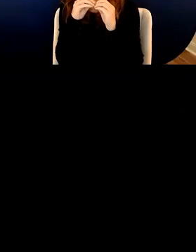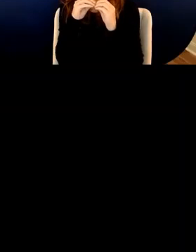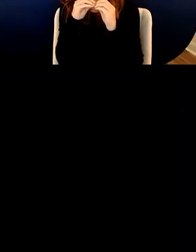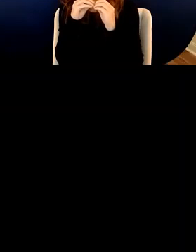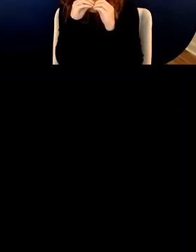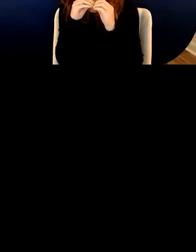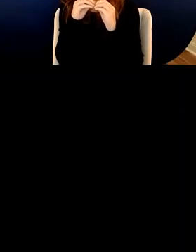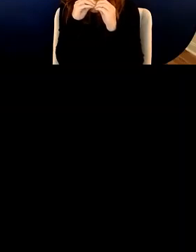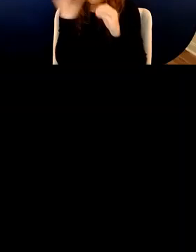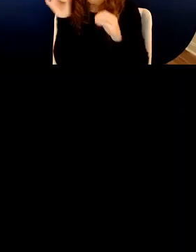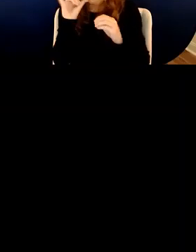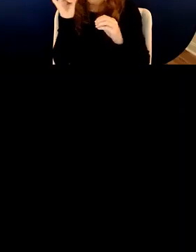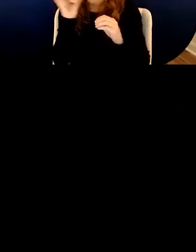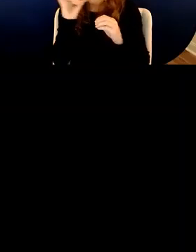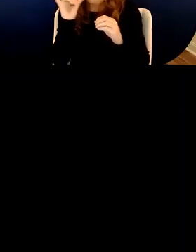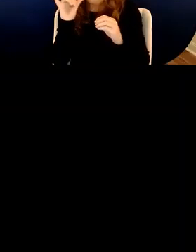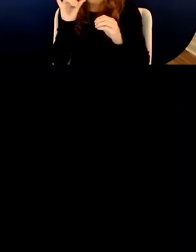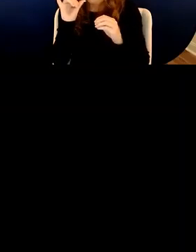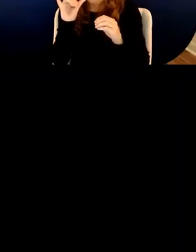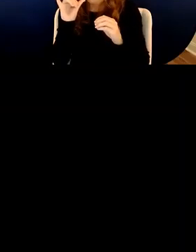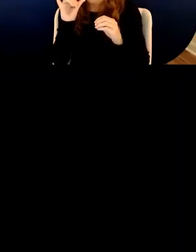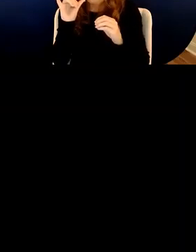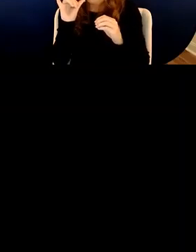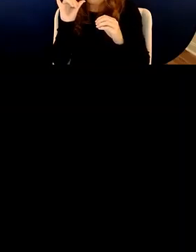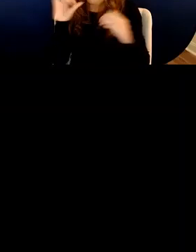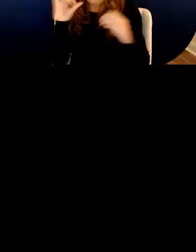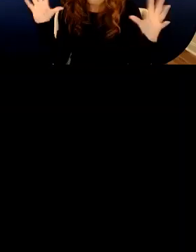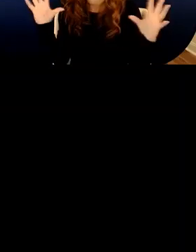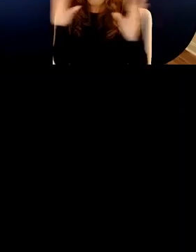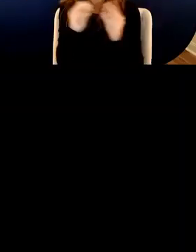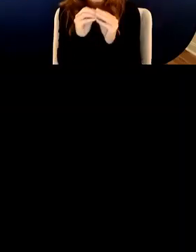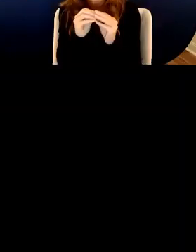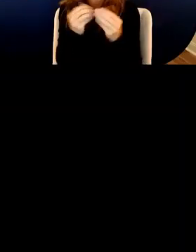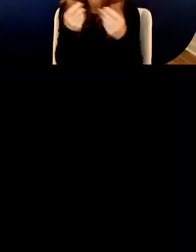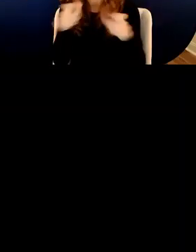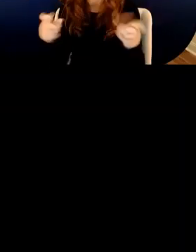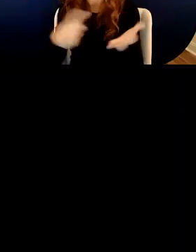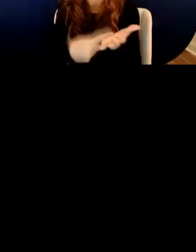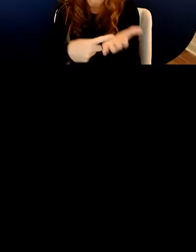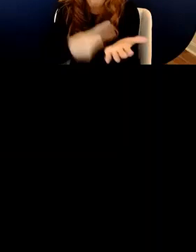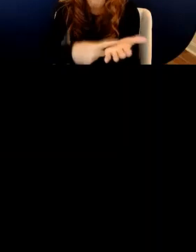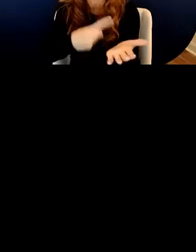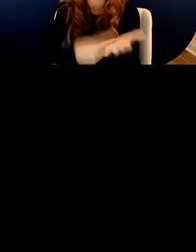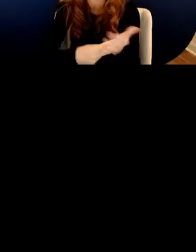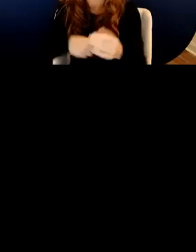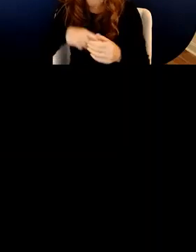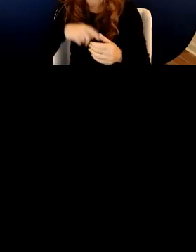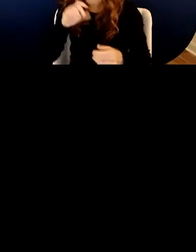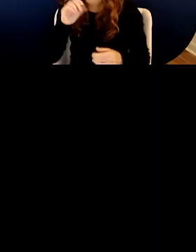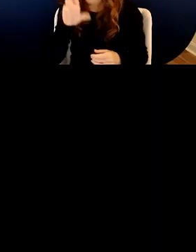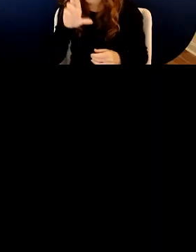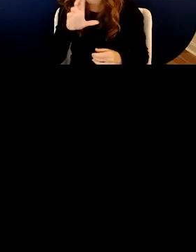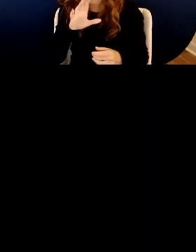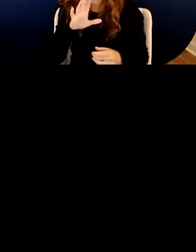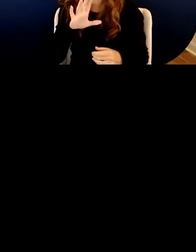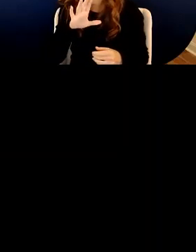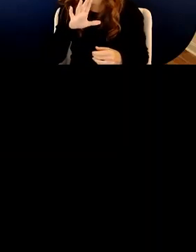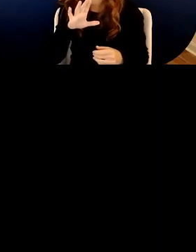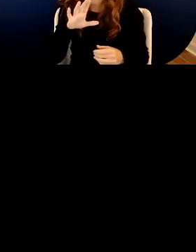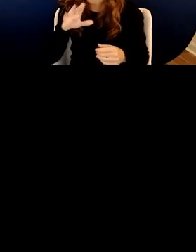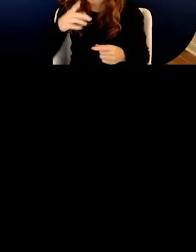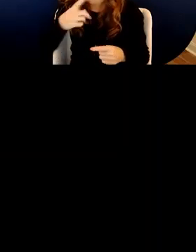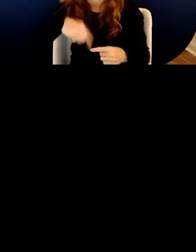a symposia or in a great debate or in a